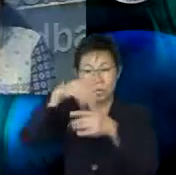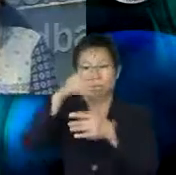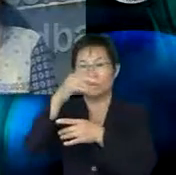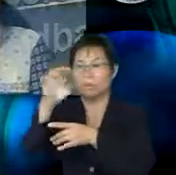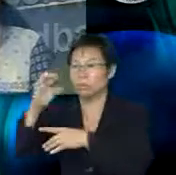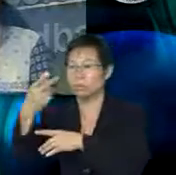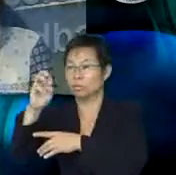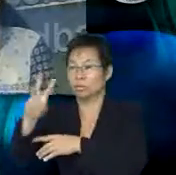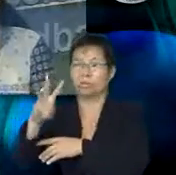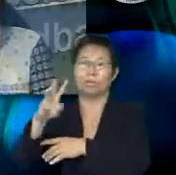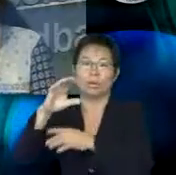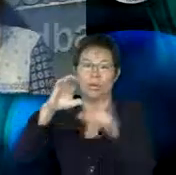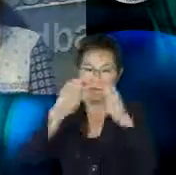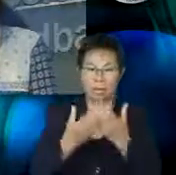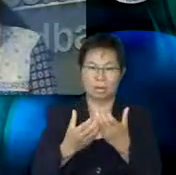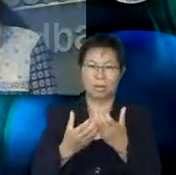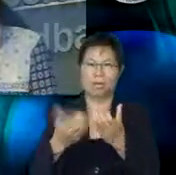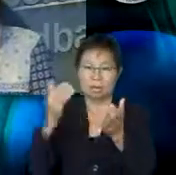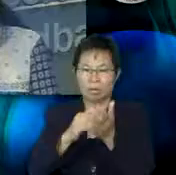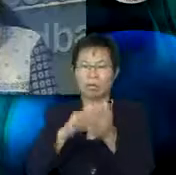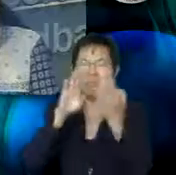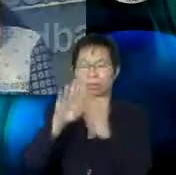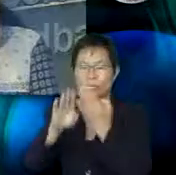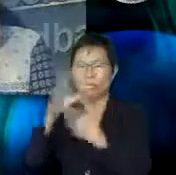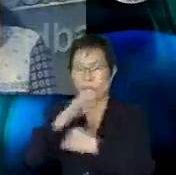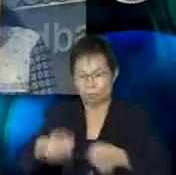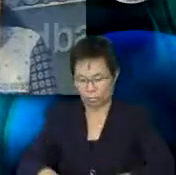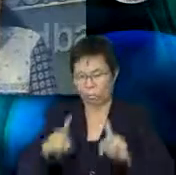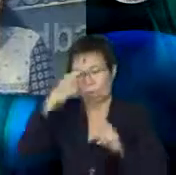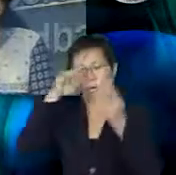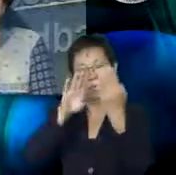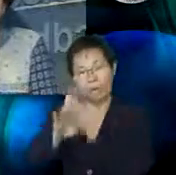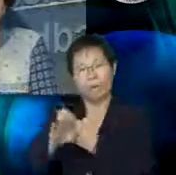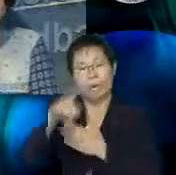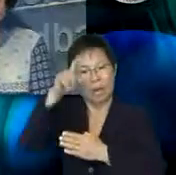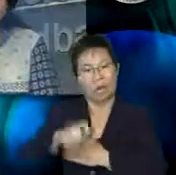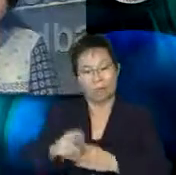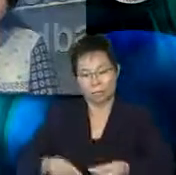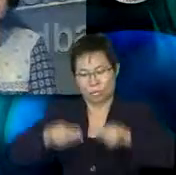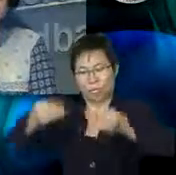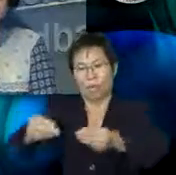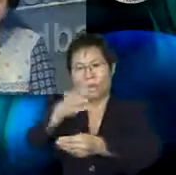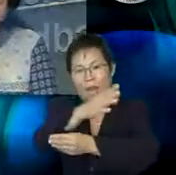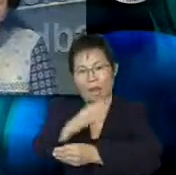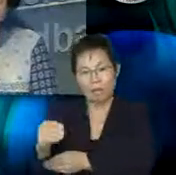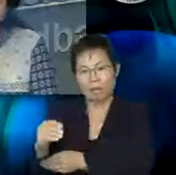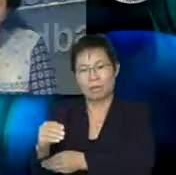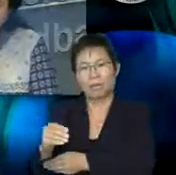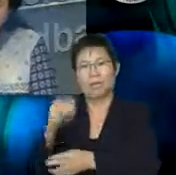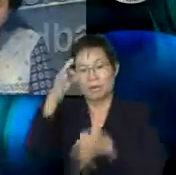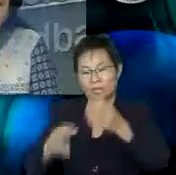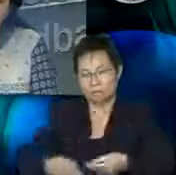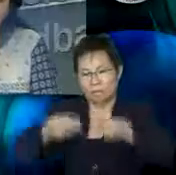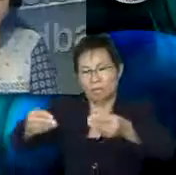class, constant feedback and instant feedback. Opportunities for feedback have to be provided, and if they